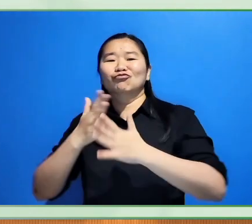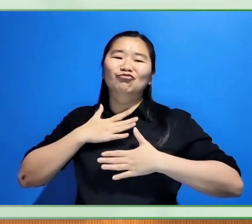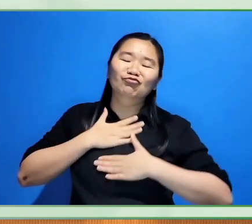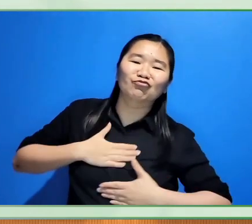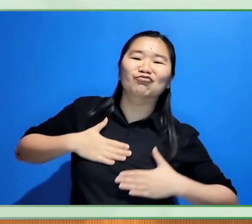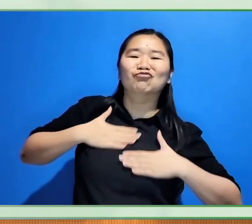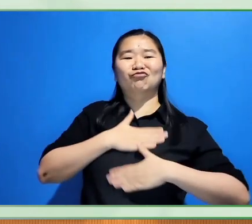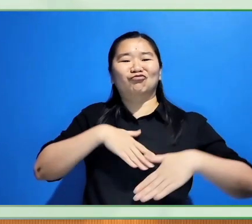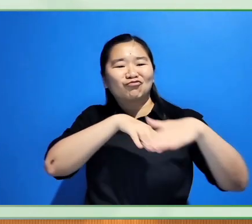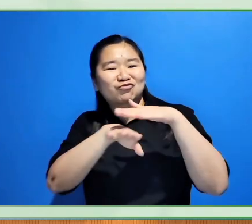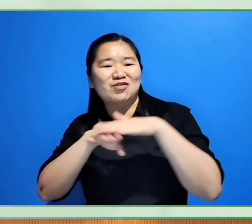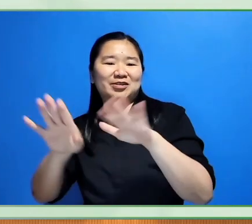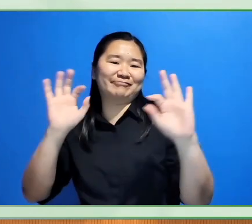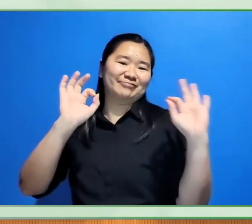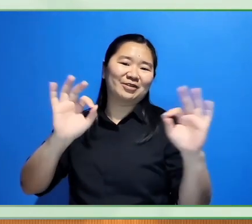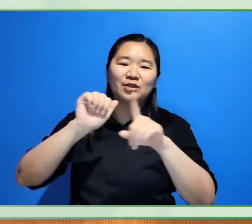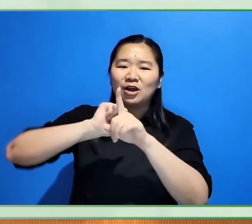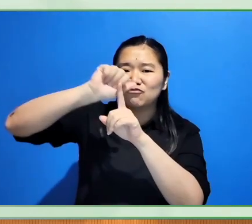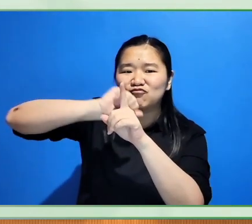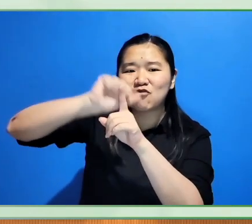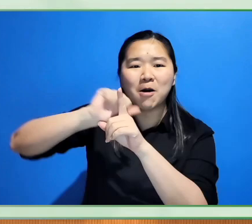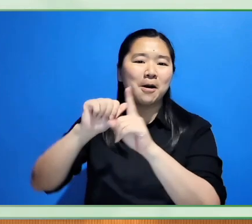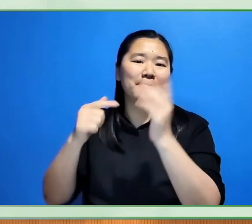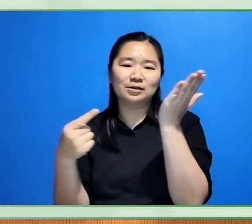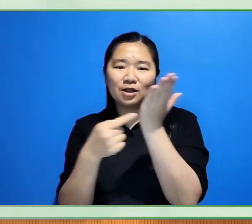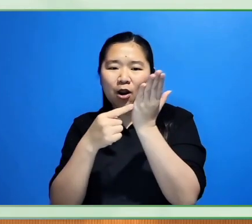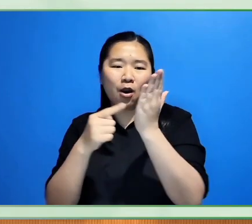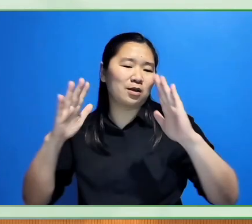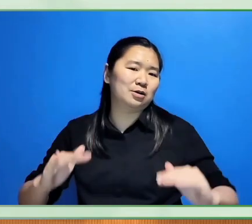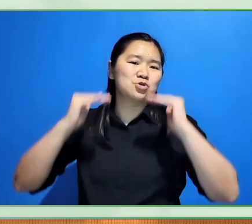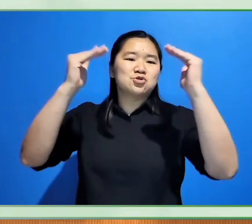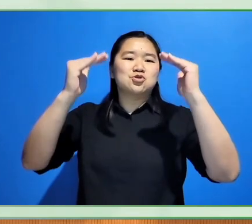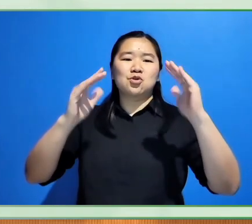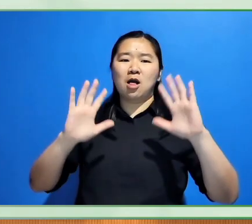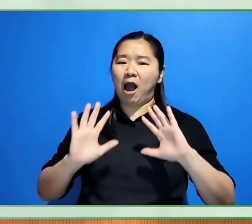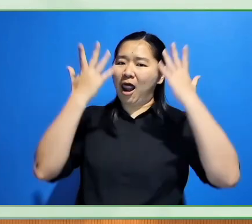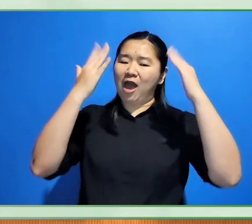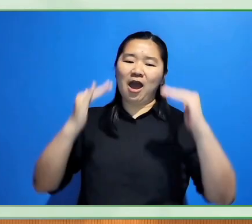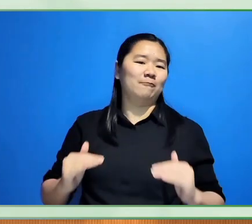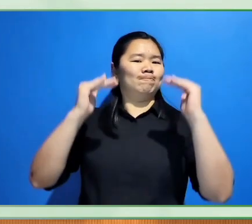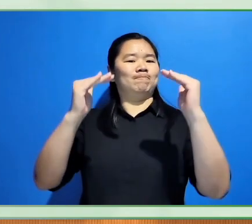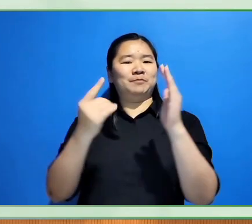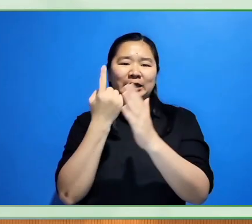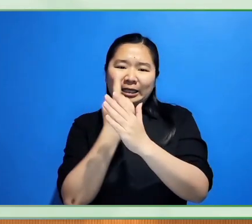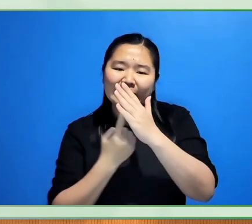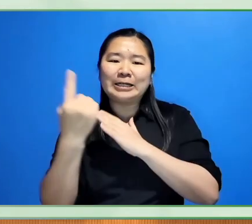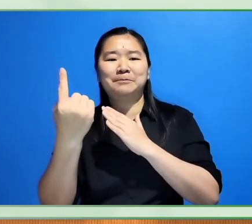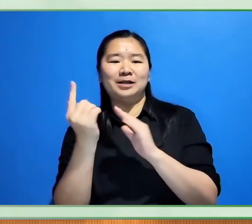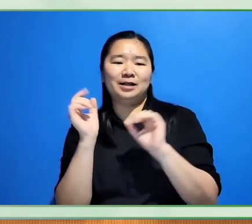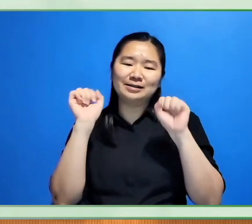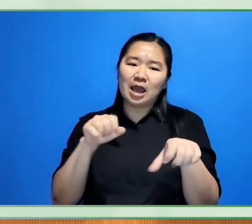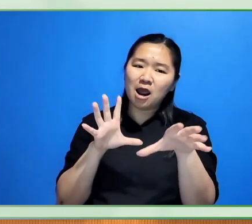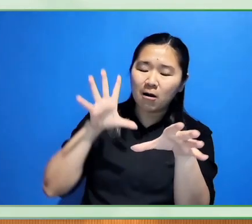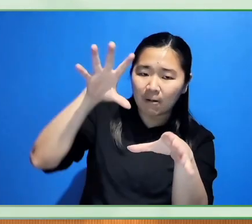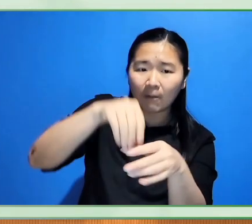Because having a good product is one point, but having it also embedded in what is the local